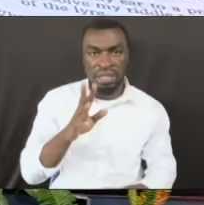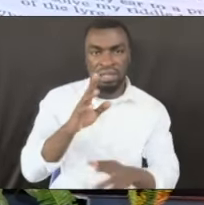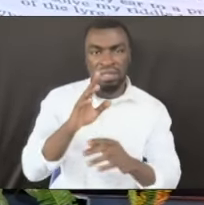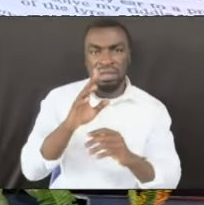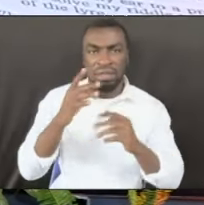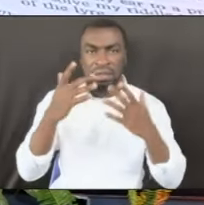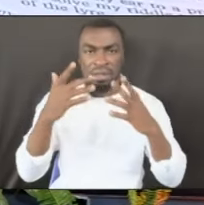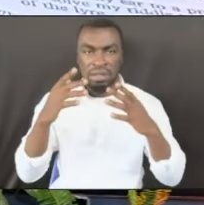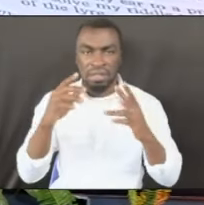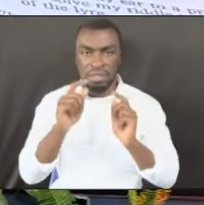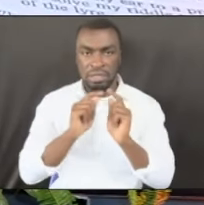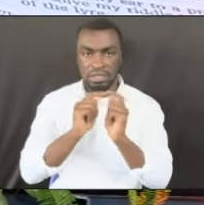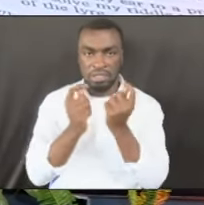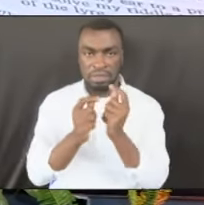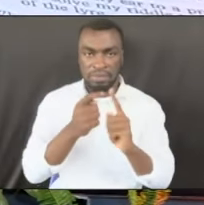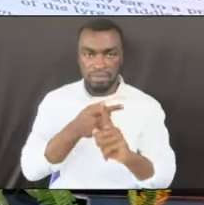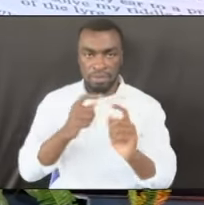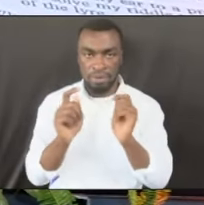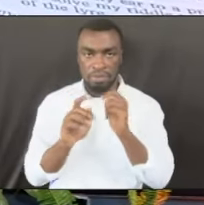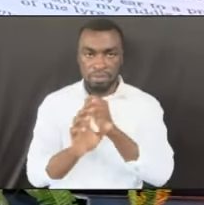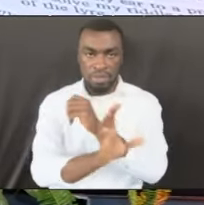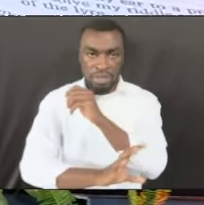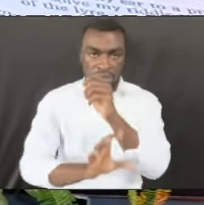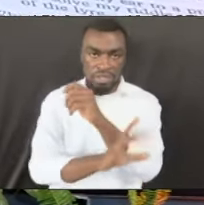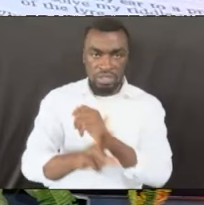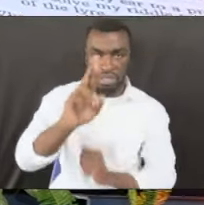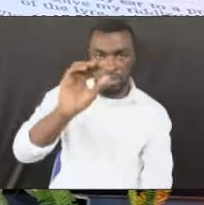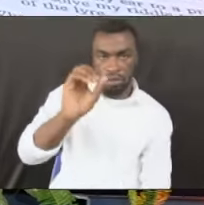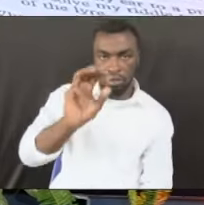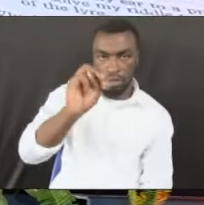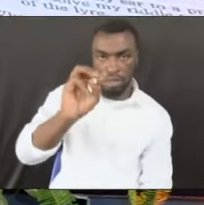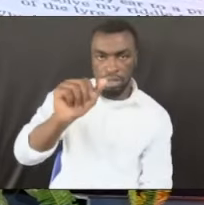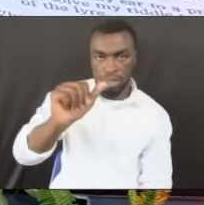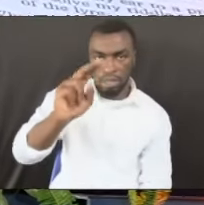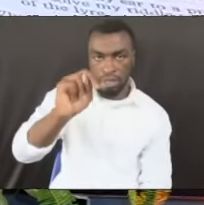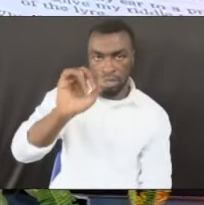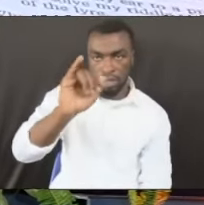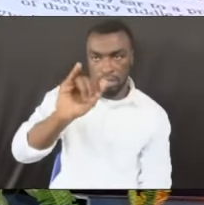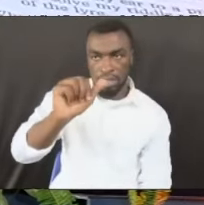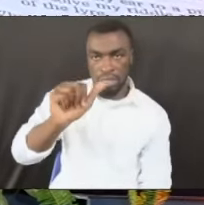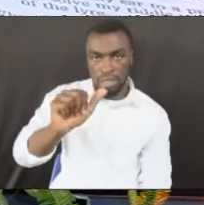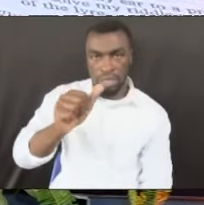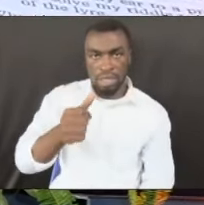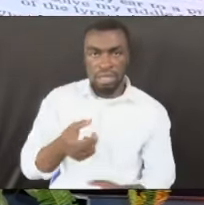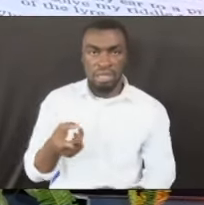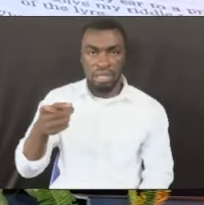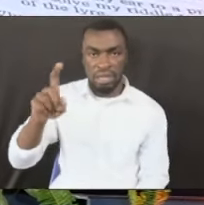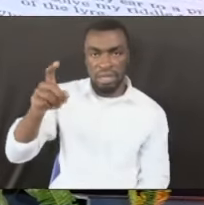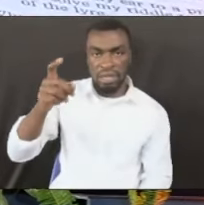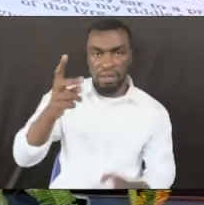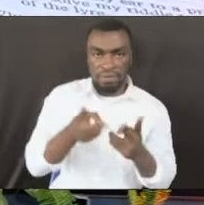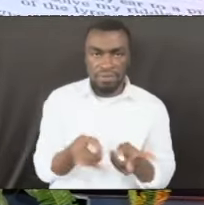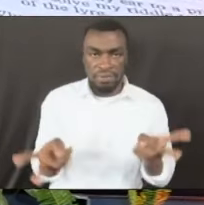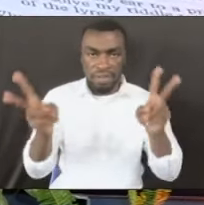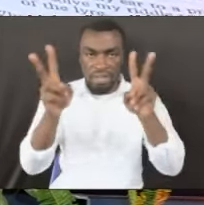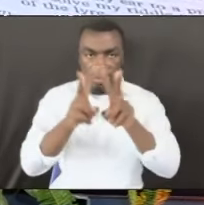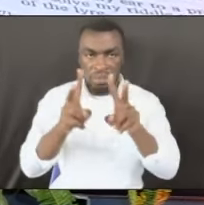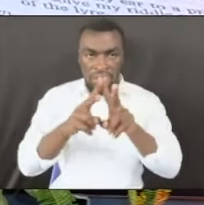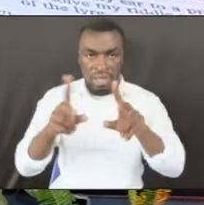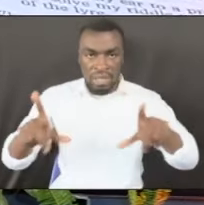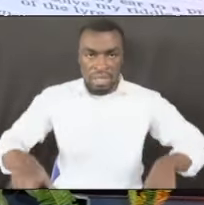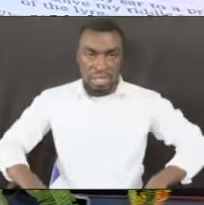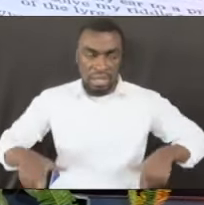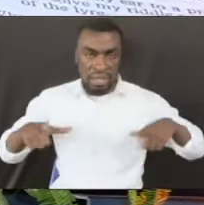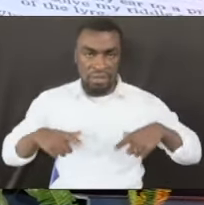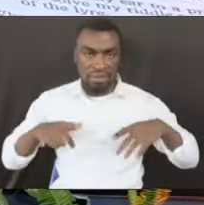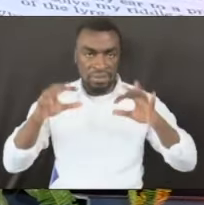here, and I'm sure they will add value to our lifestyles and